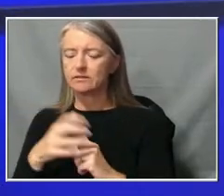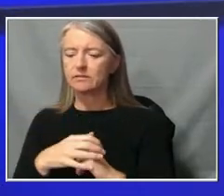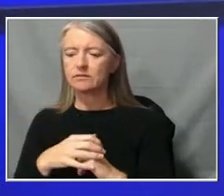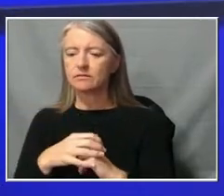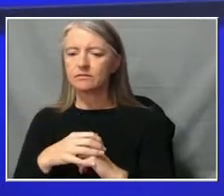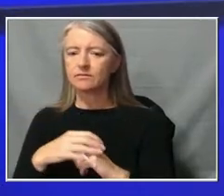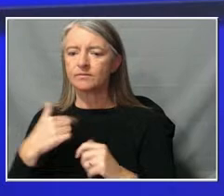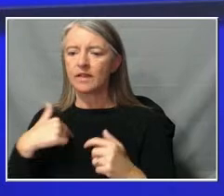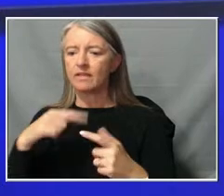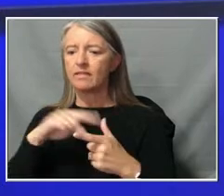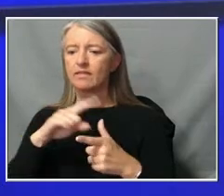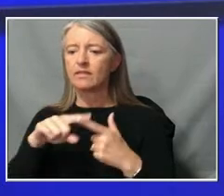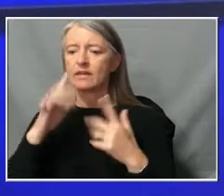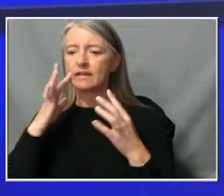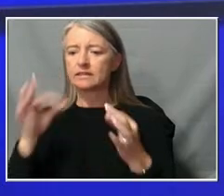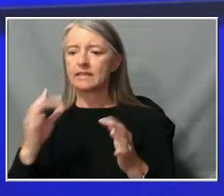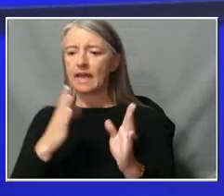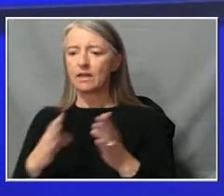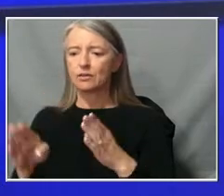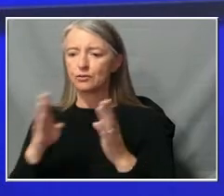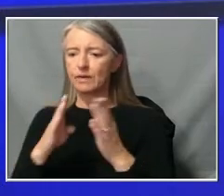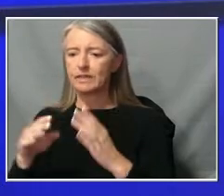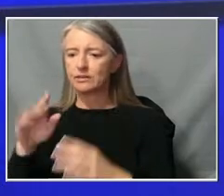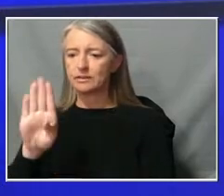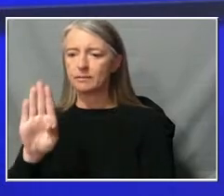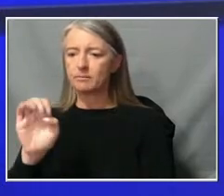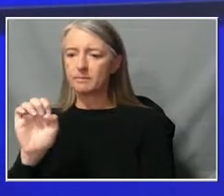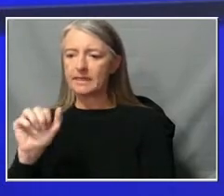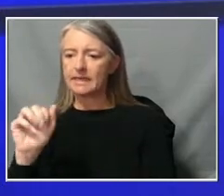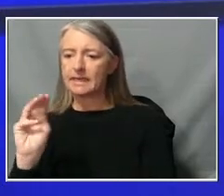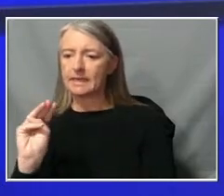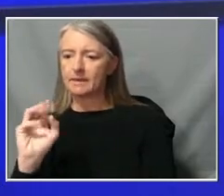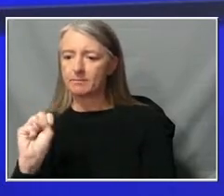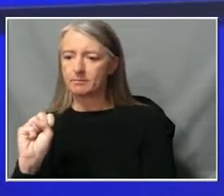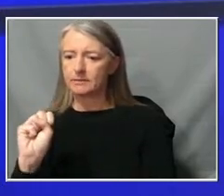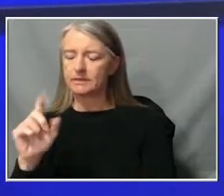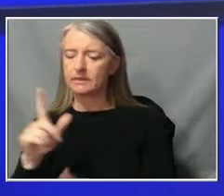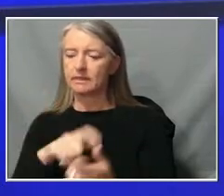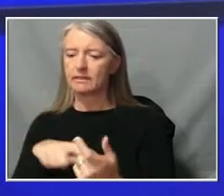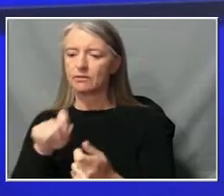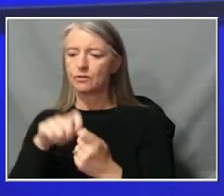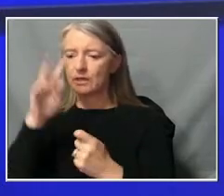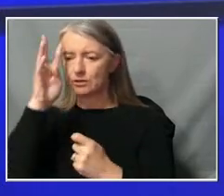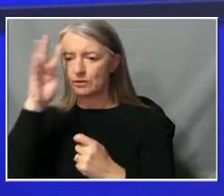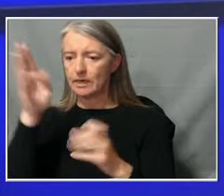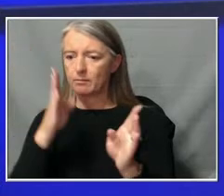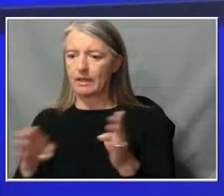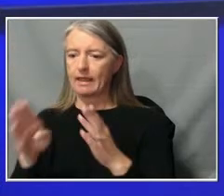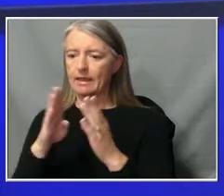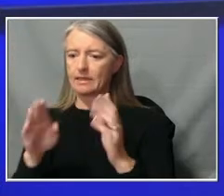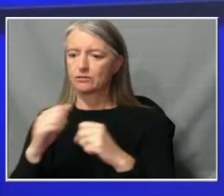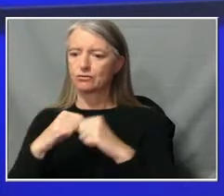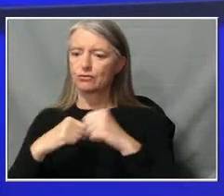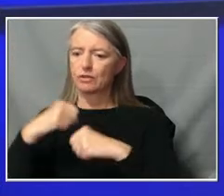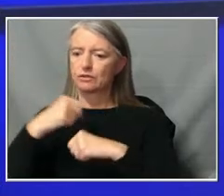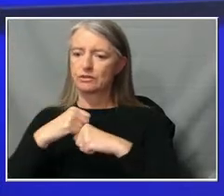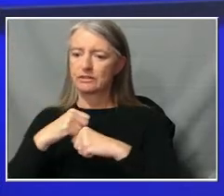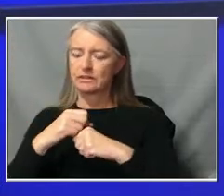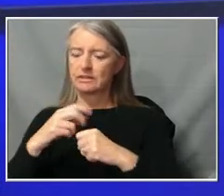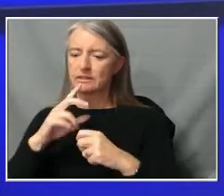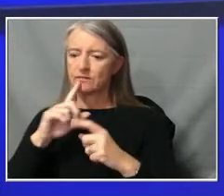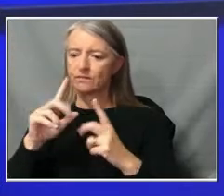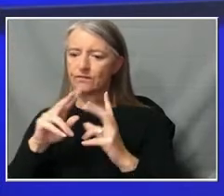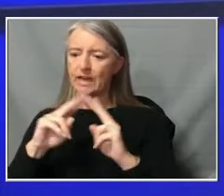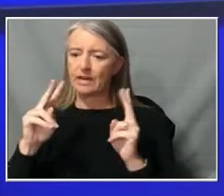I decide how to arrange the beams, and I decide, I have to create specific planning structures. It's pretty